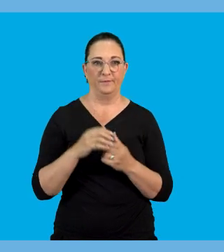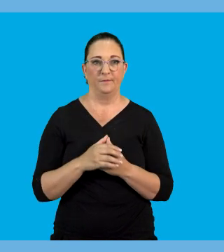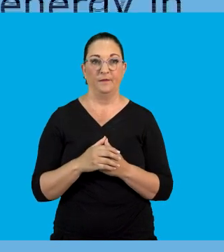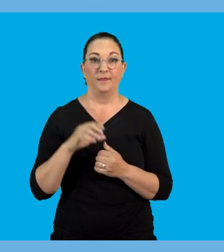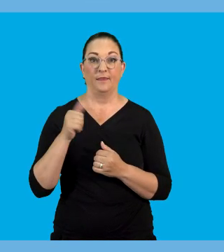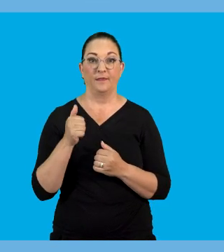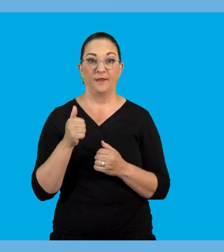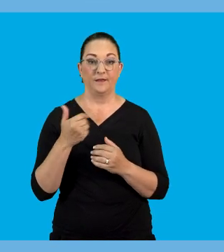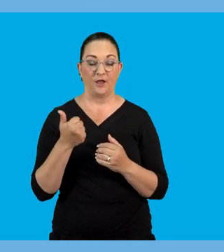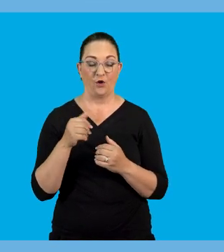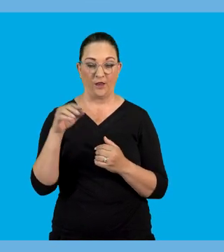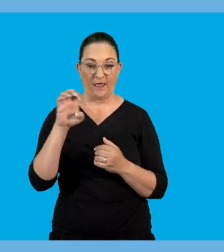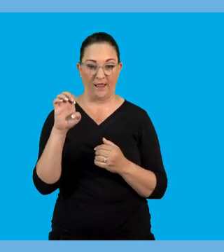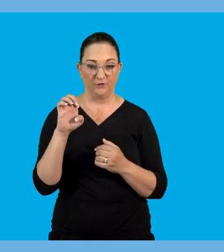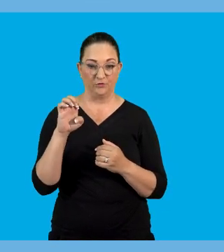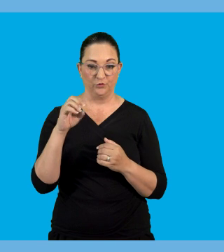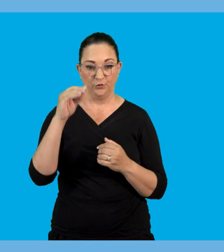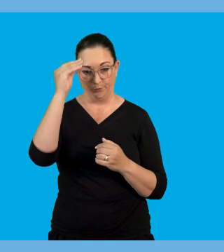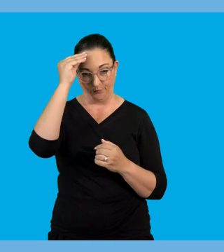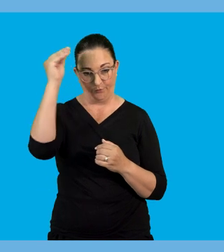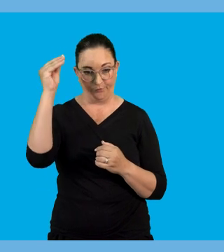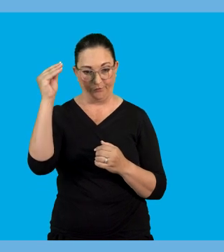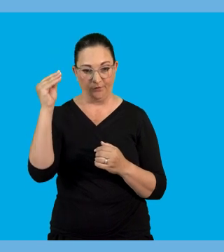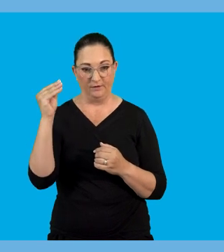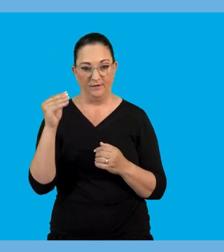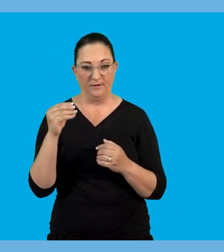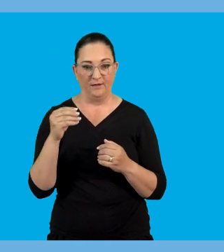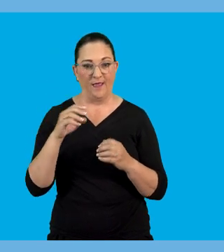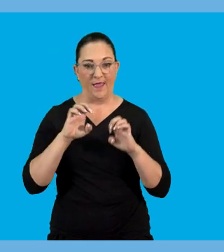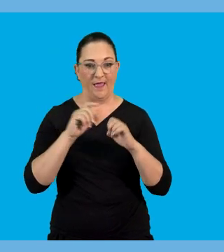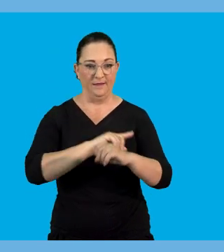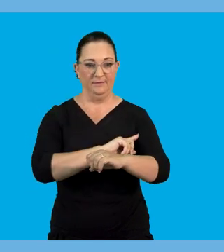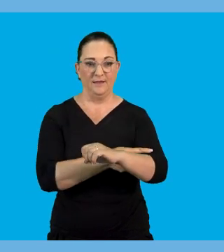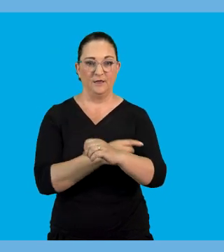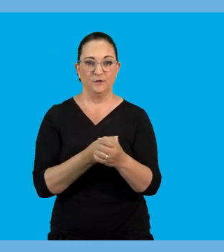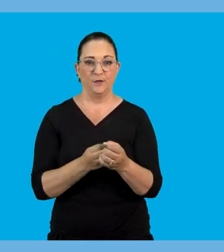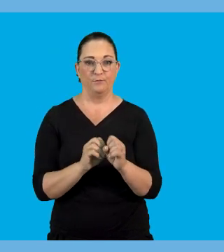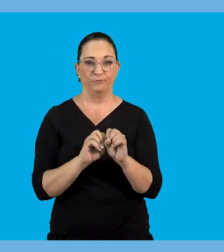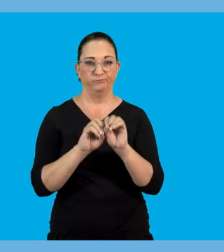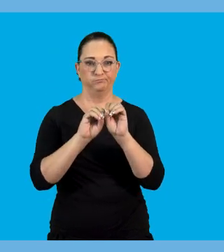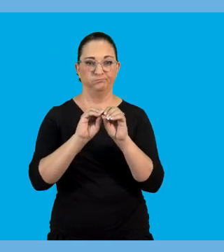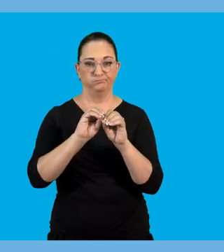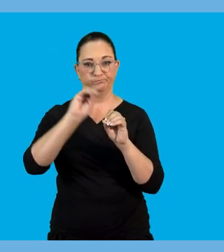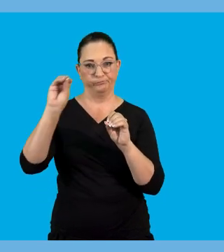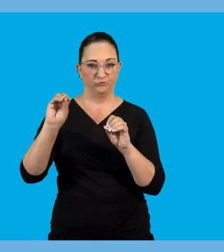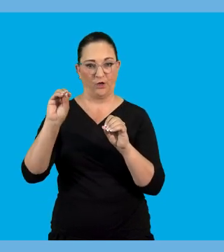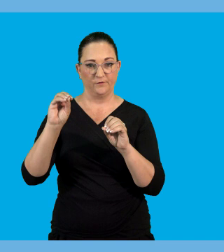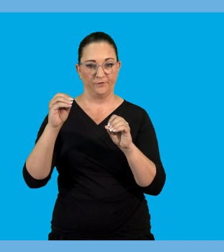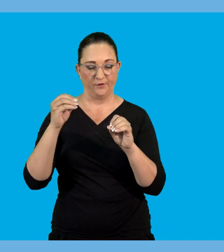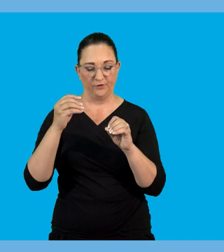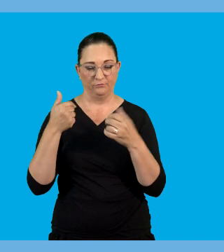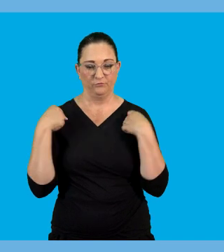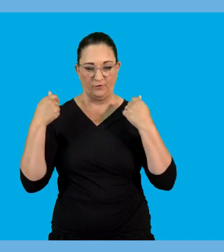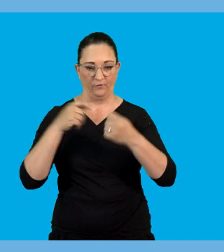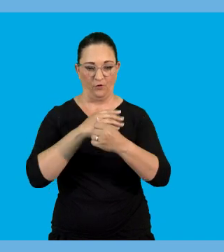happens, the movement of electrons from your hair releases energy. So as the electrons are going to be